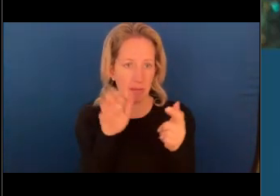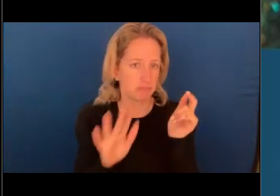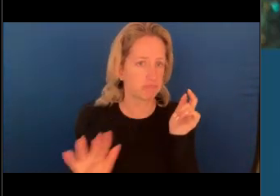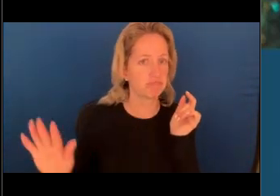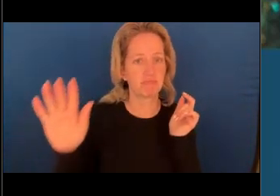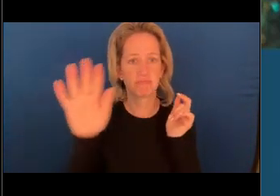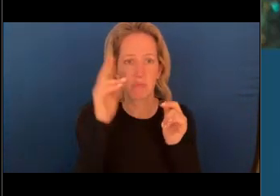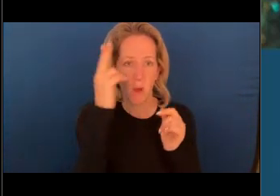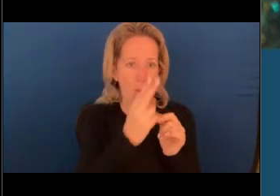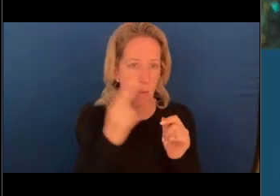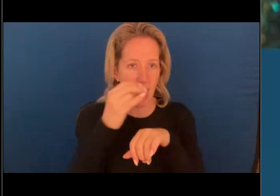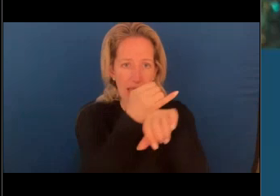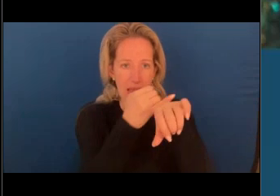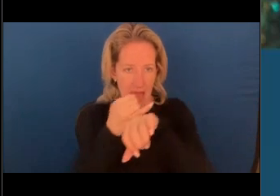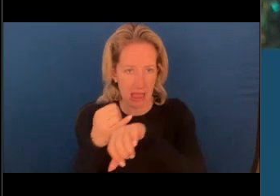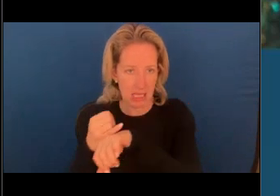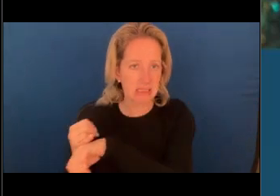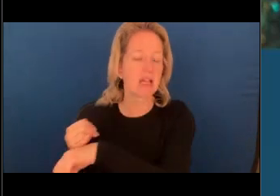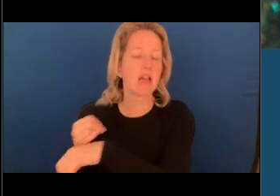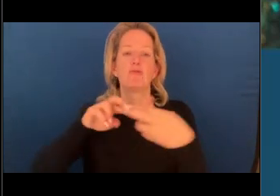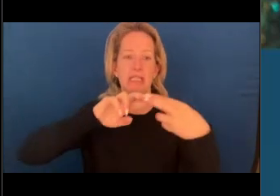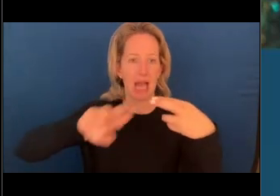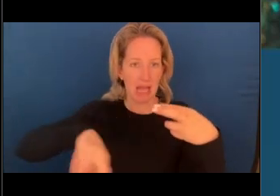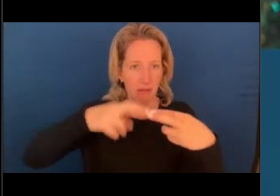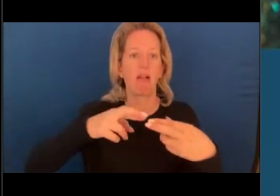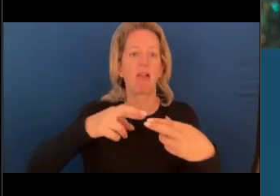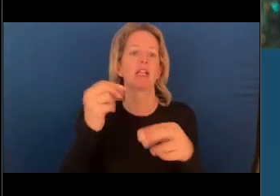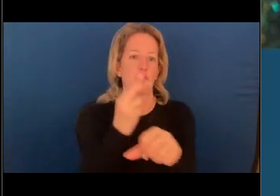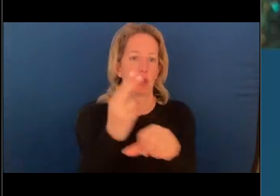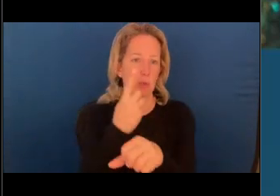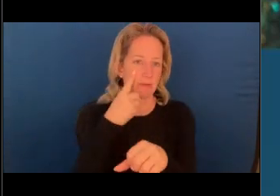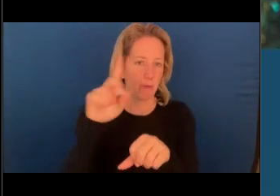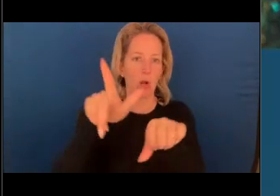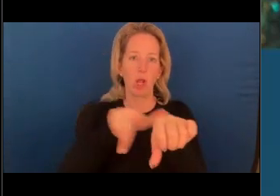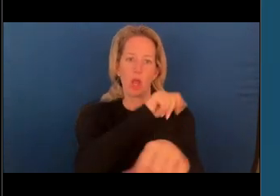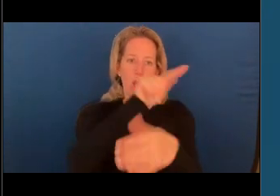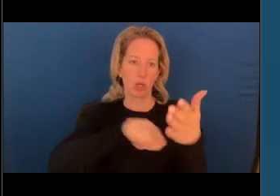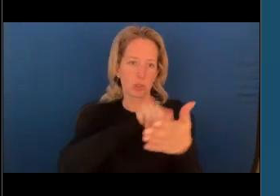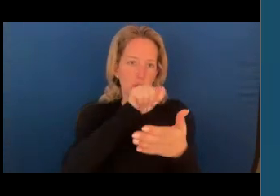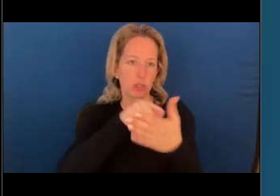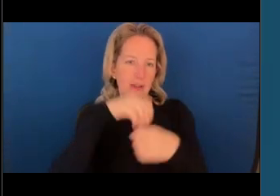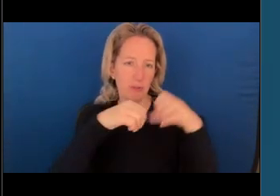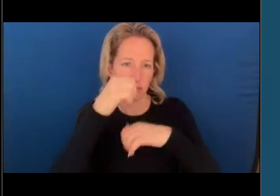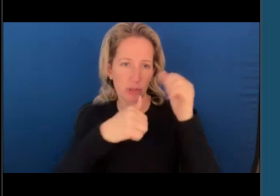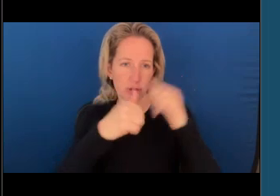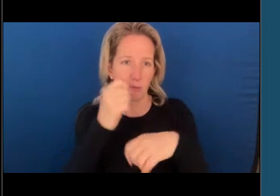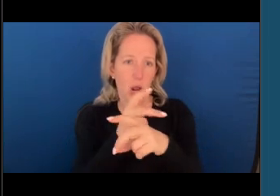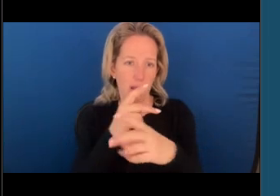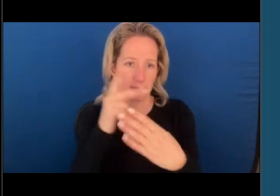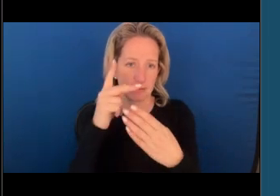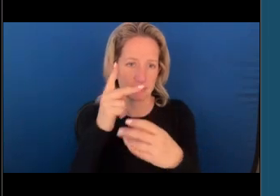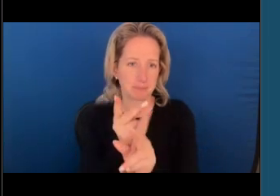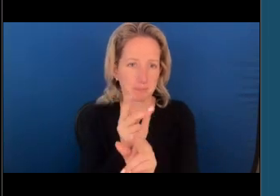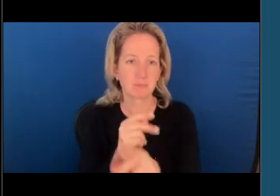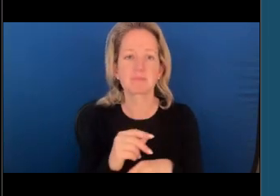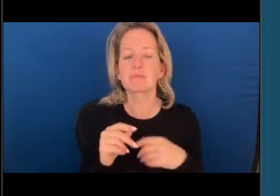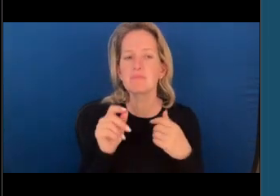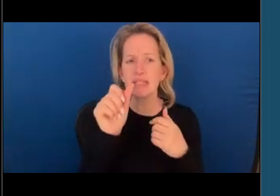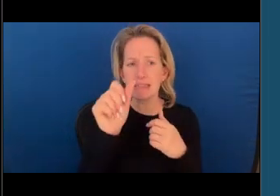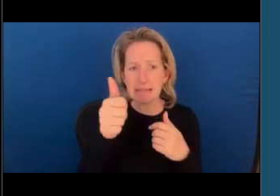Islands and recycling it into long-term infrastructure products. Next slide. So this is a 10-step